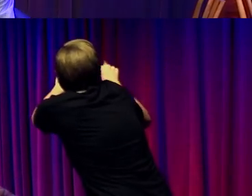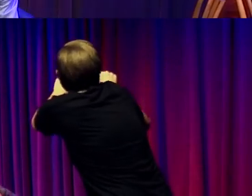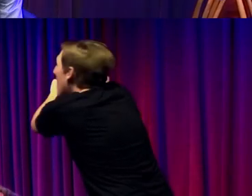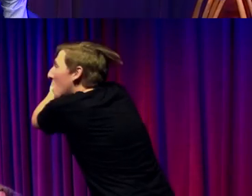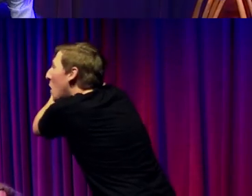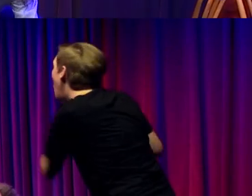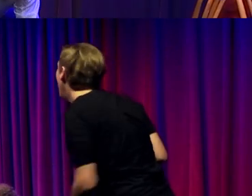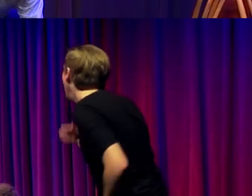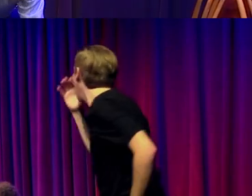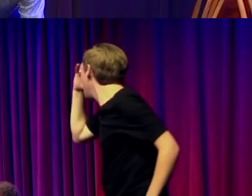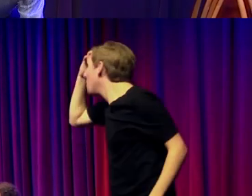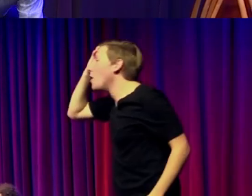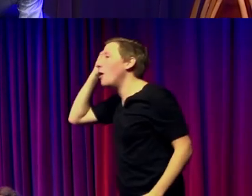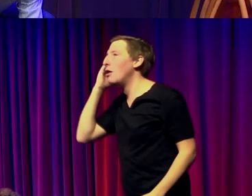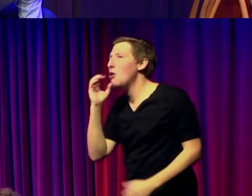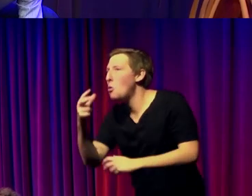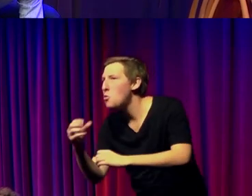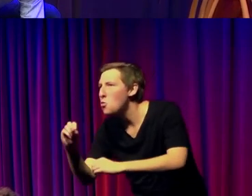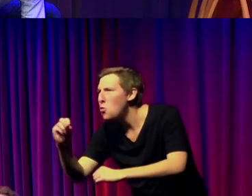only.